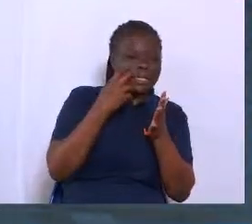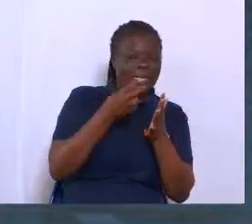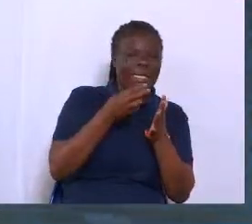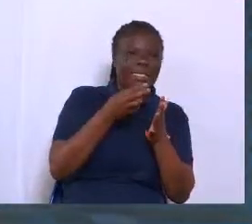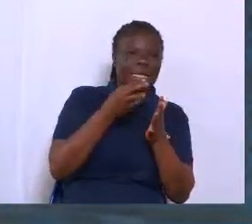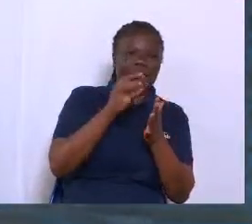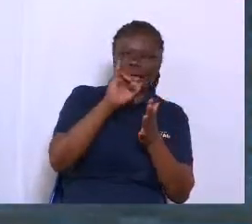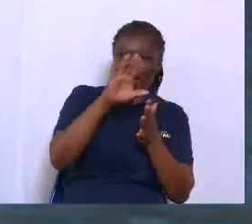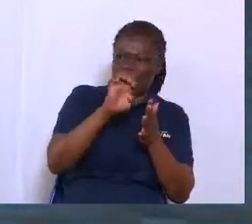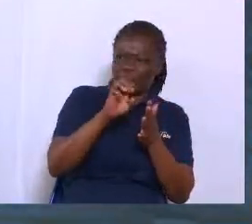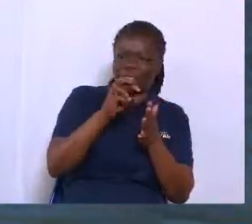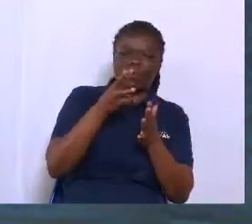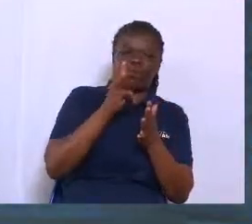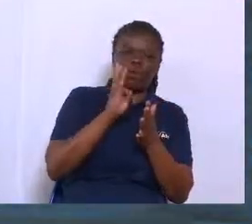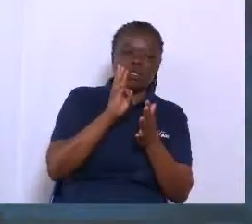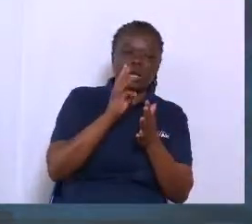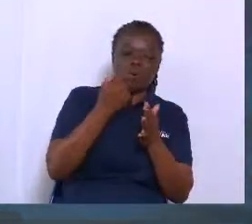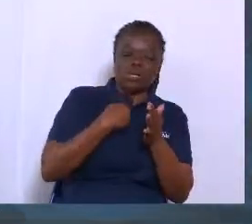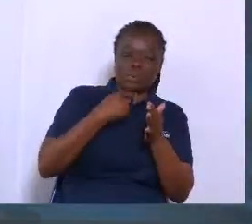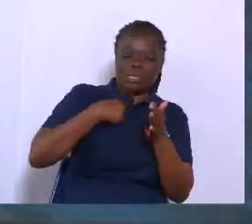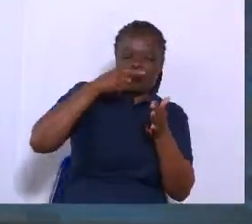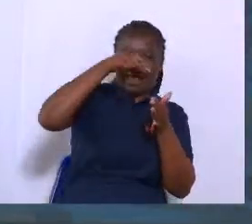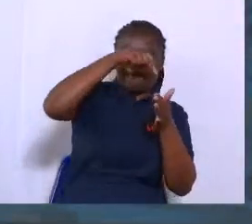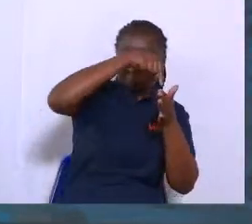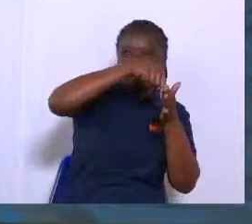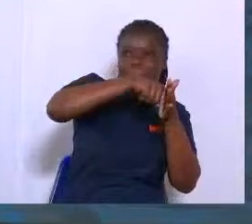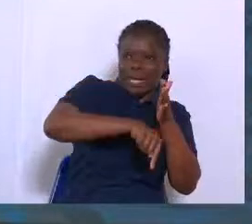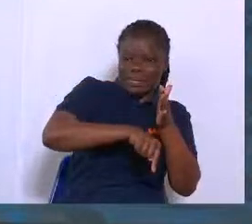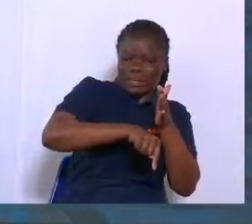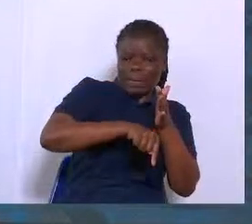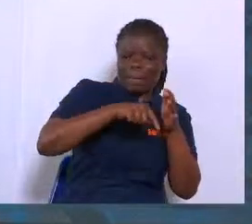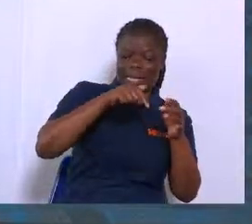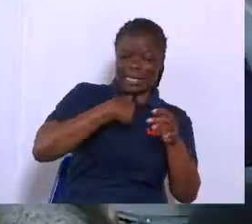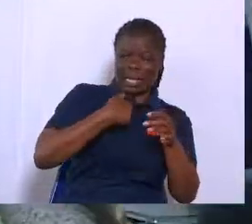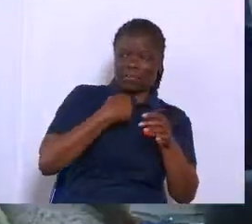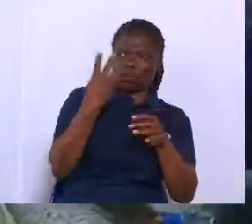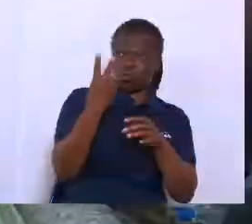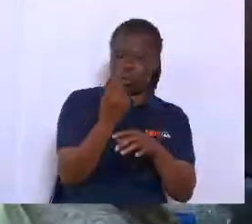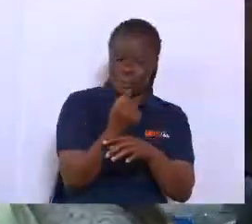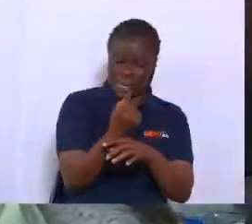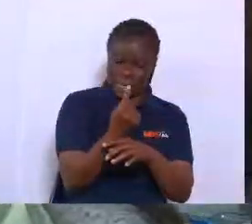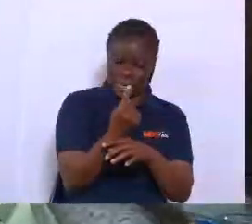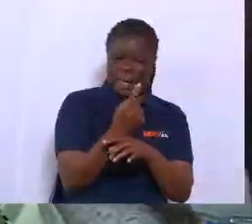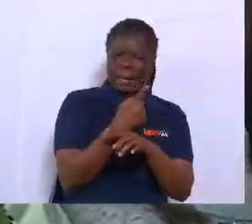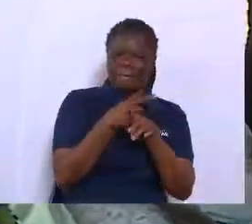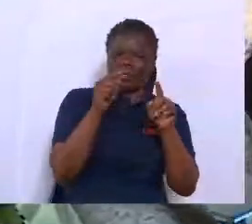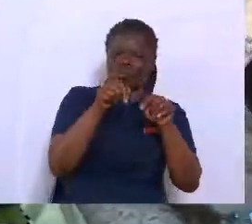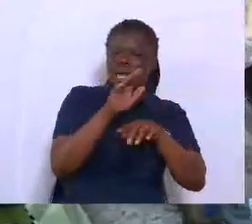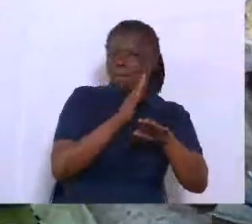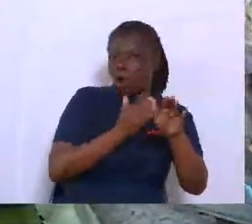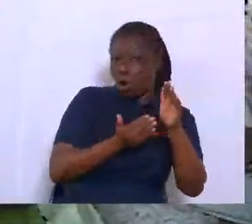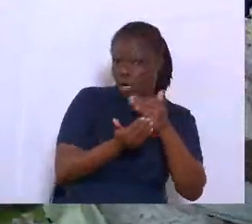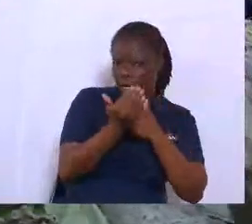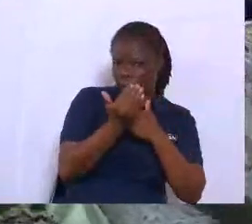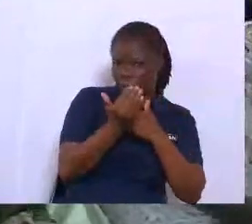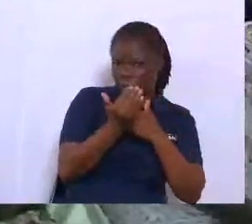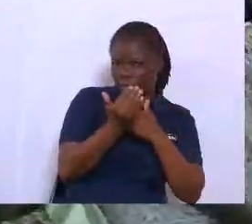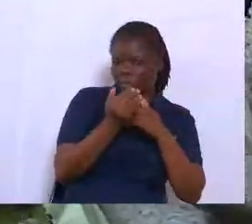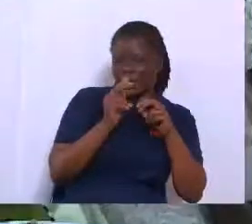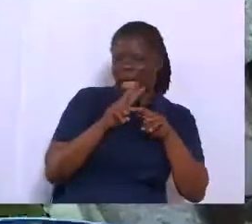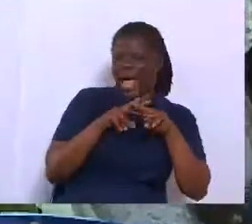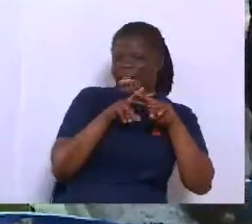I immersed myself in for 2 minutes. But this morning, I